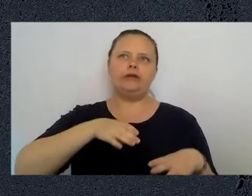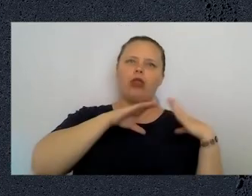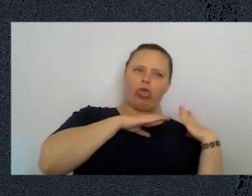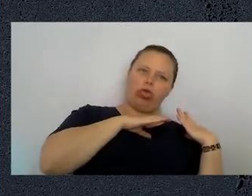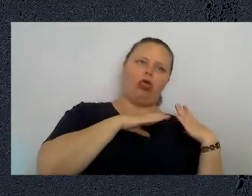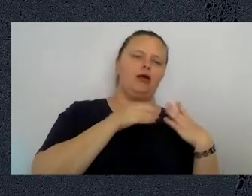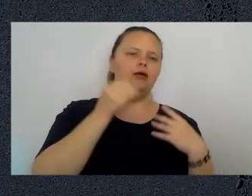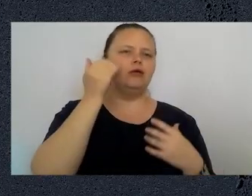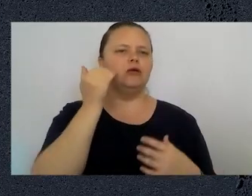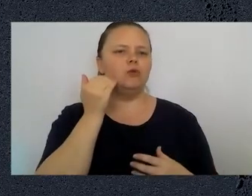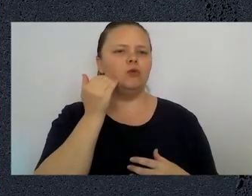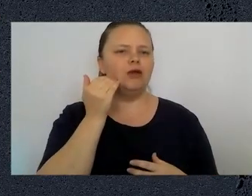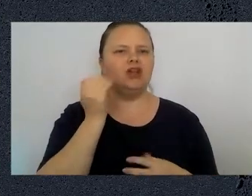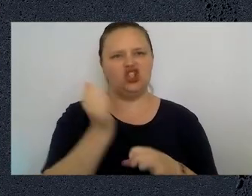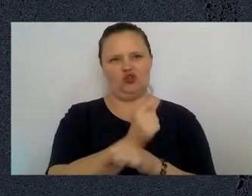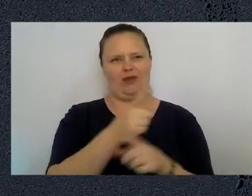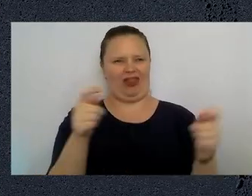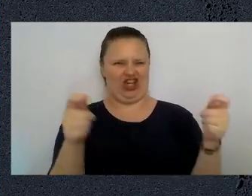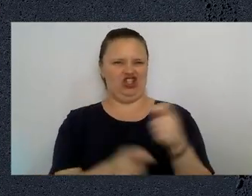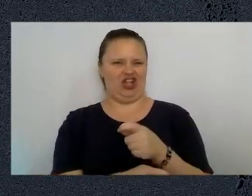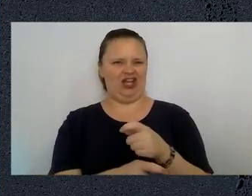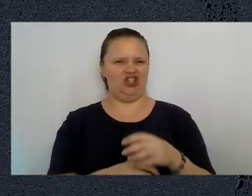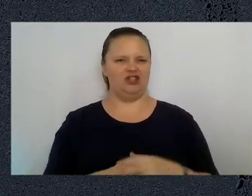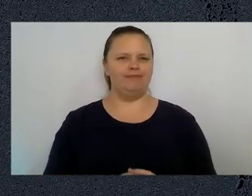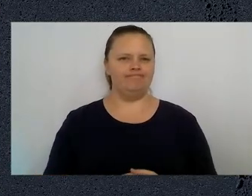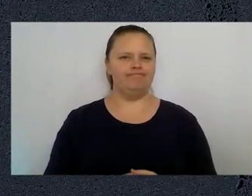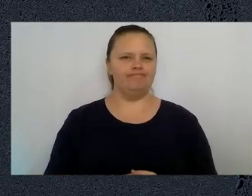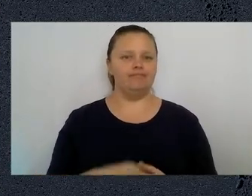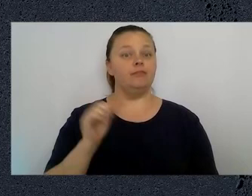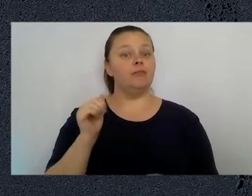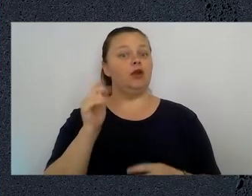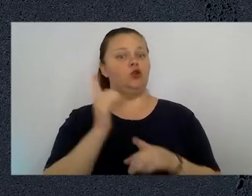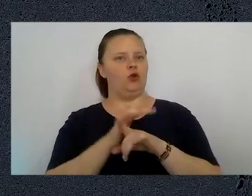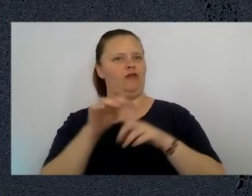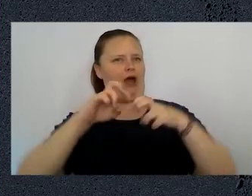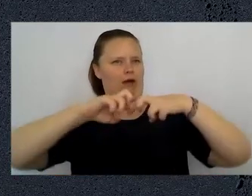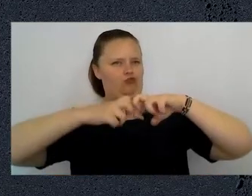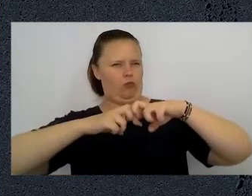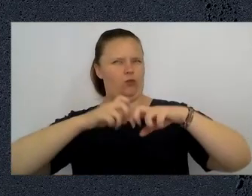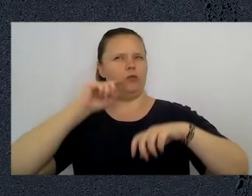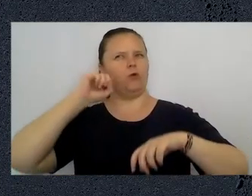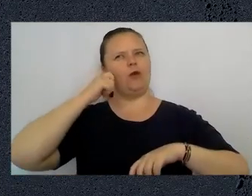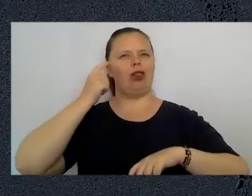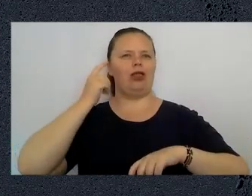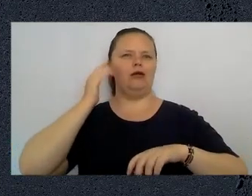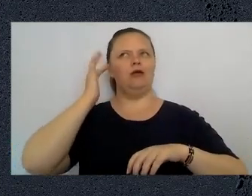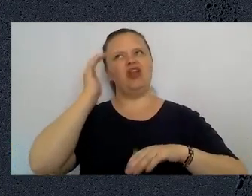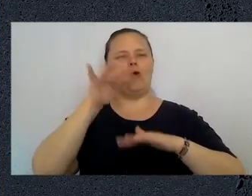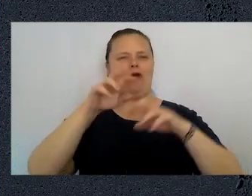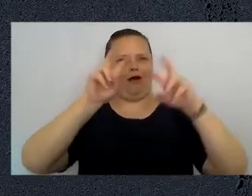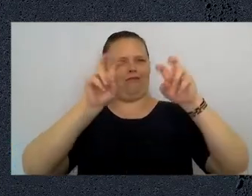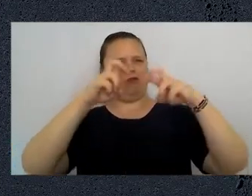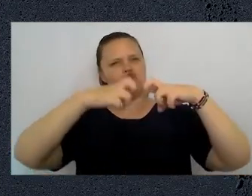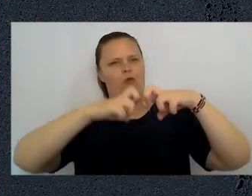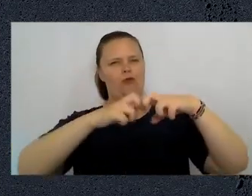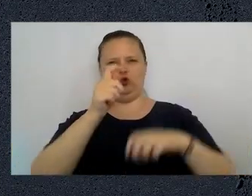hands of women to, you know, make that change. People have been talking about problems. I'm going to come back to this concept of a problem in a moment. But Maggie, do you think